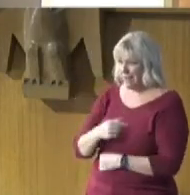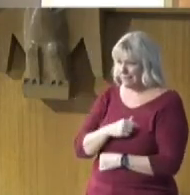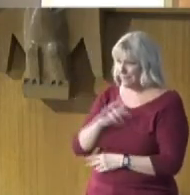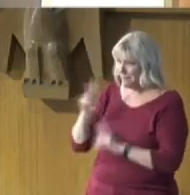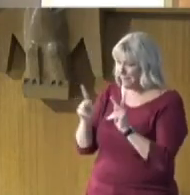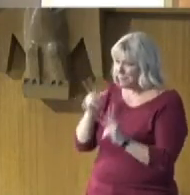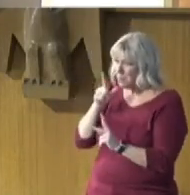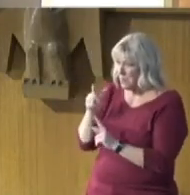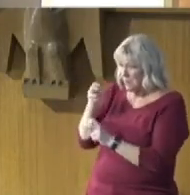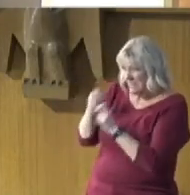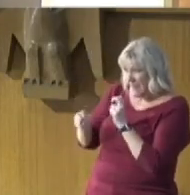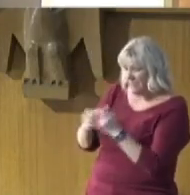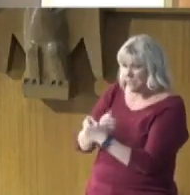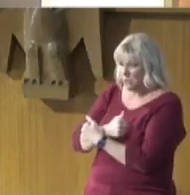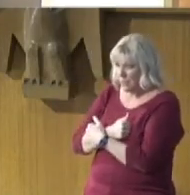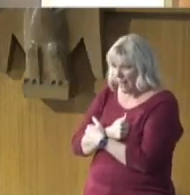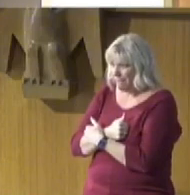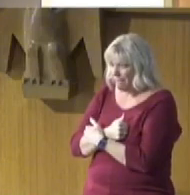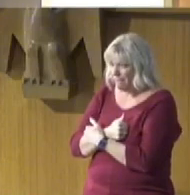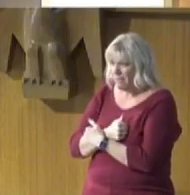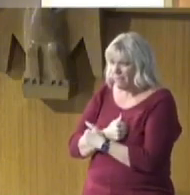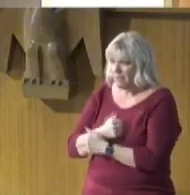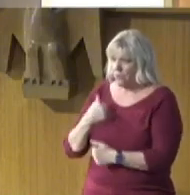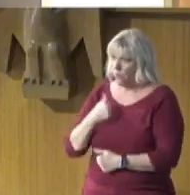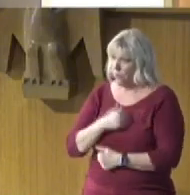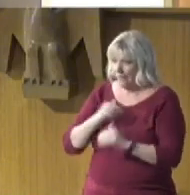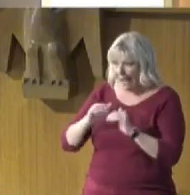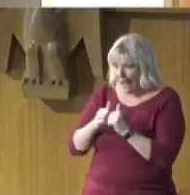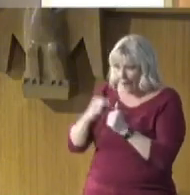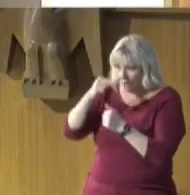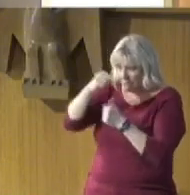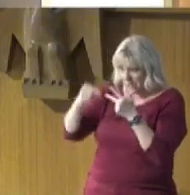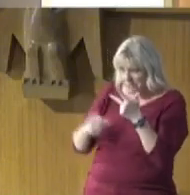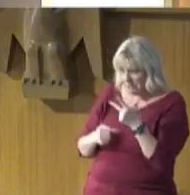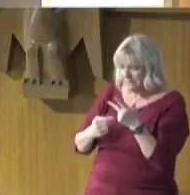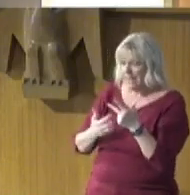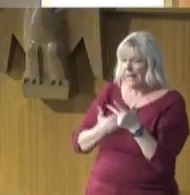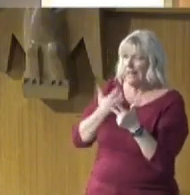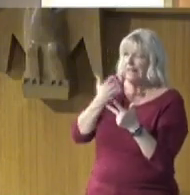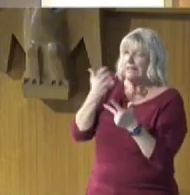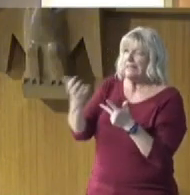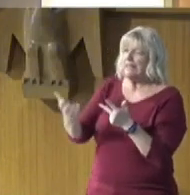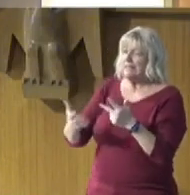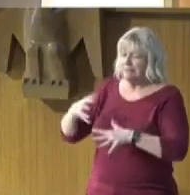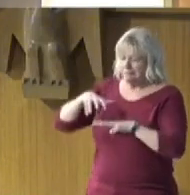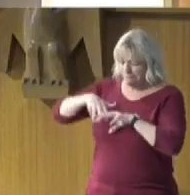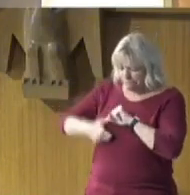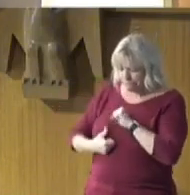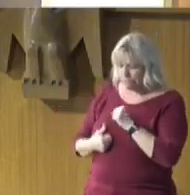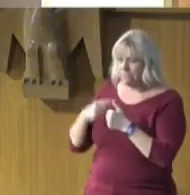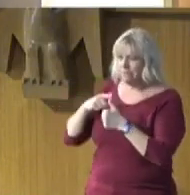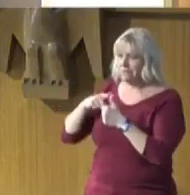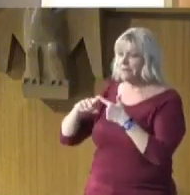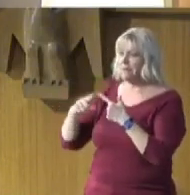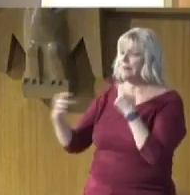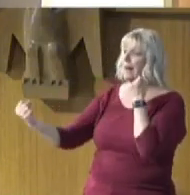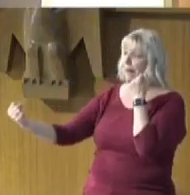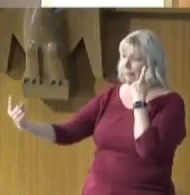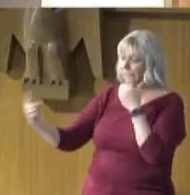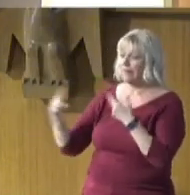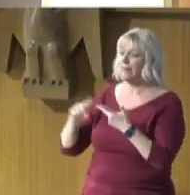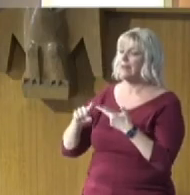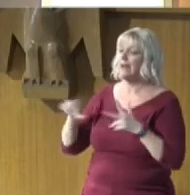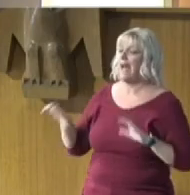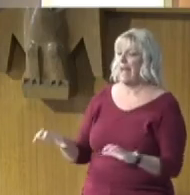love? With lament and empathy and action. And why do we do this?